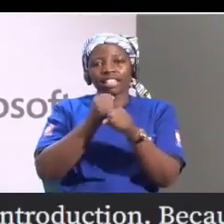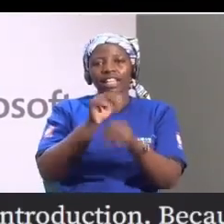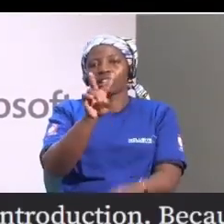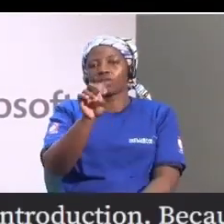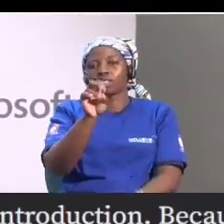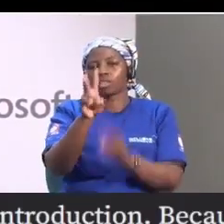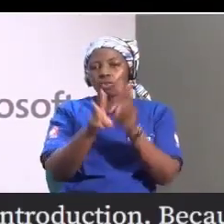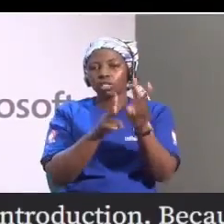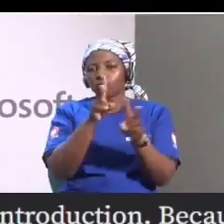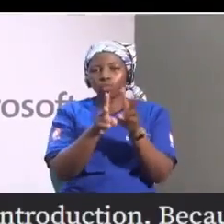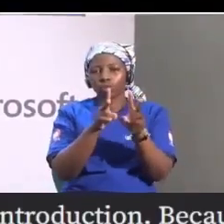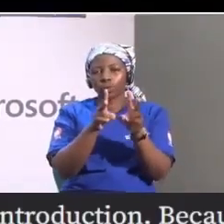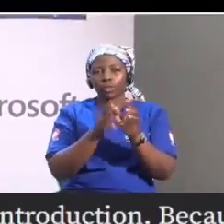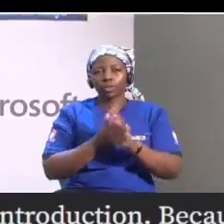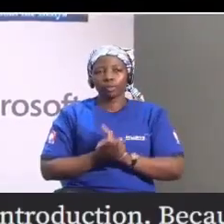2022.